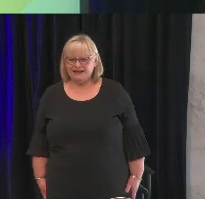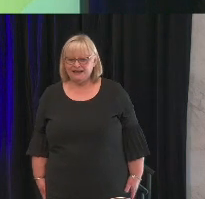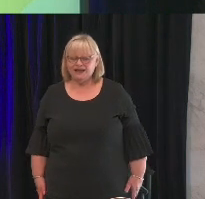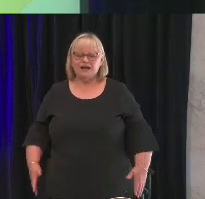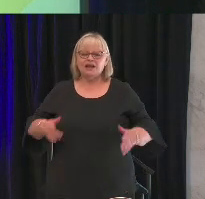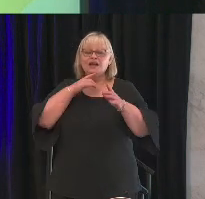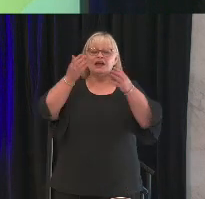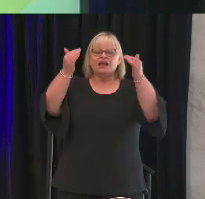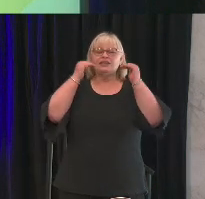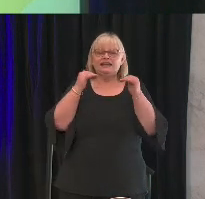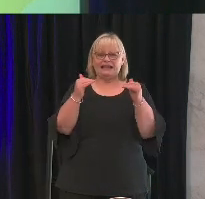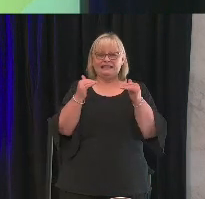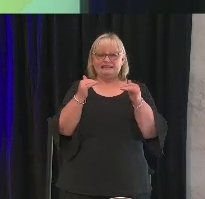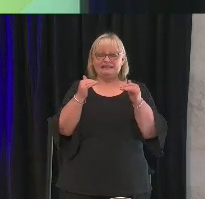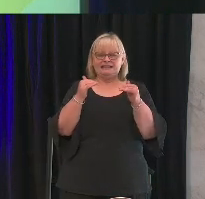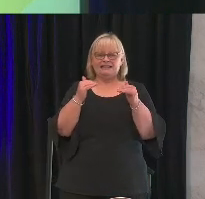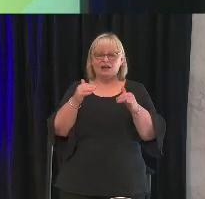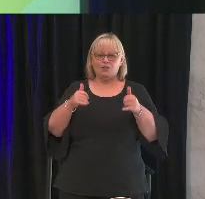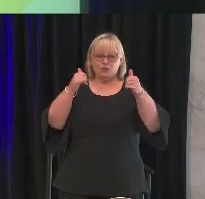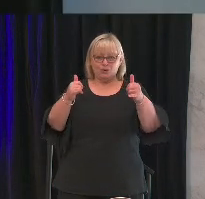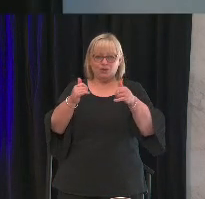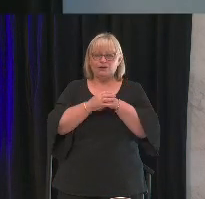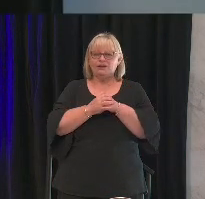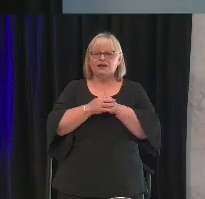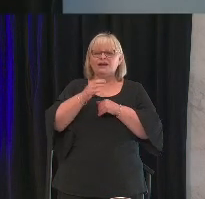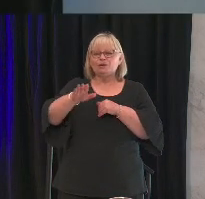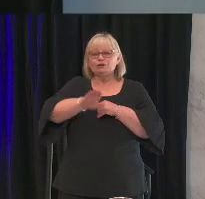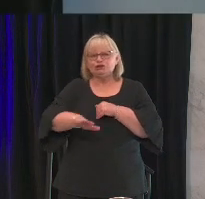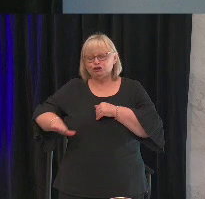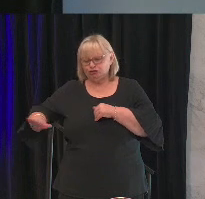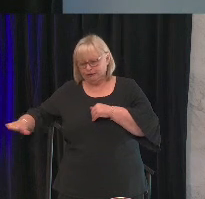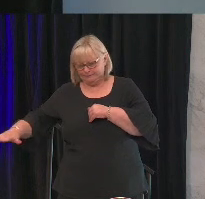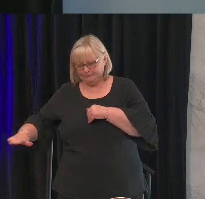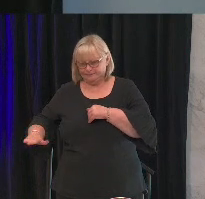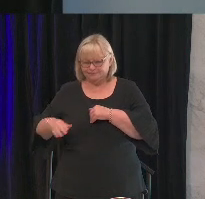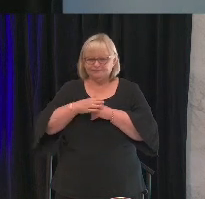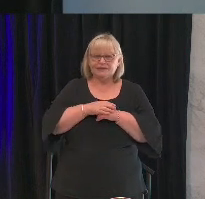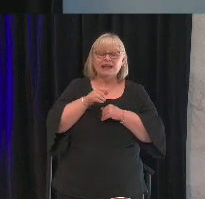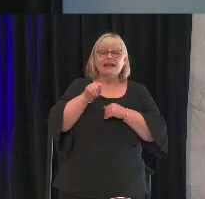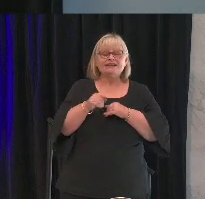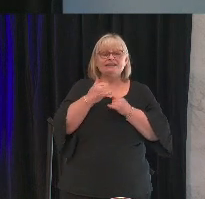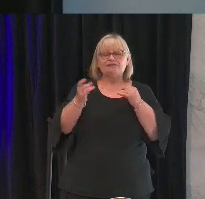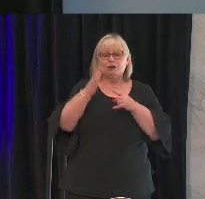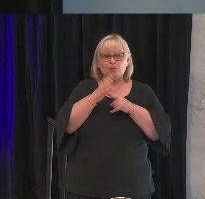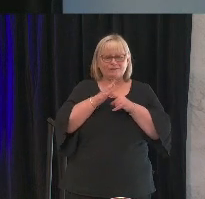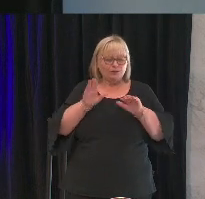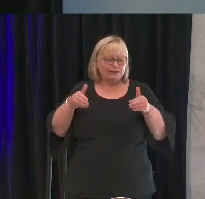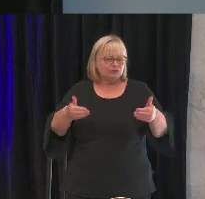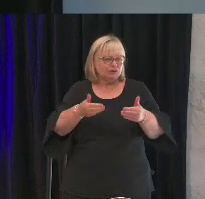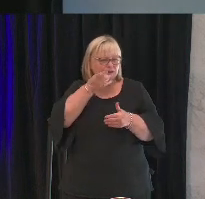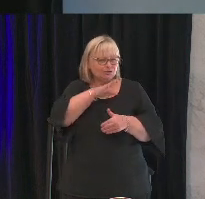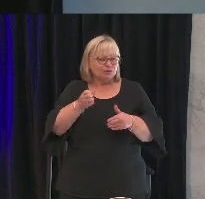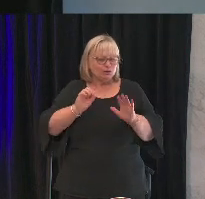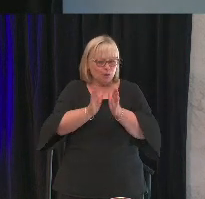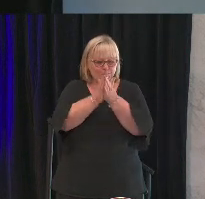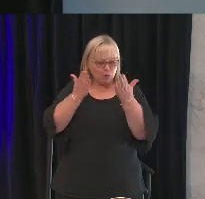The next award in today's Prime Minister's Literary Awards is for children's literature, a category crucial for introducing children to the world